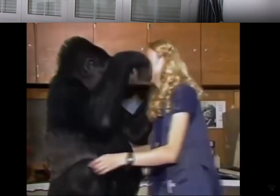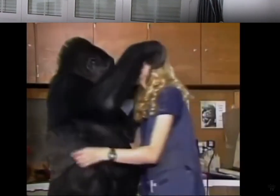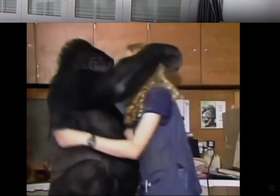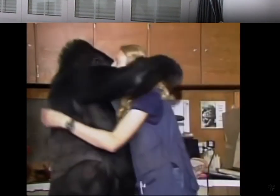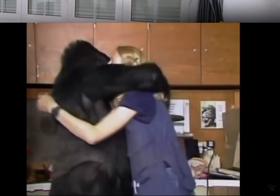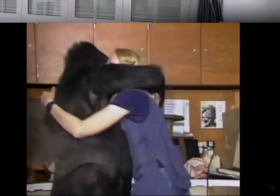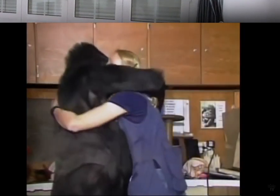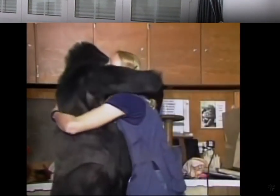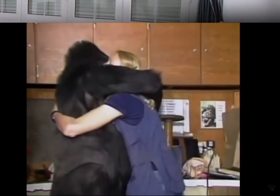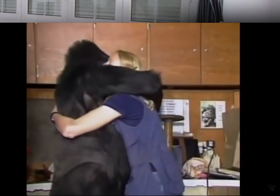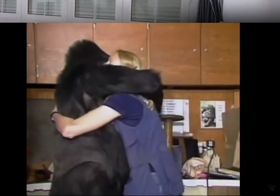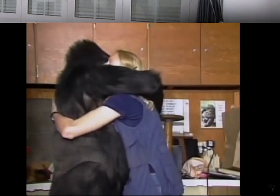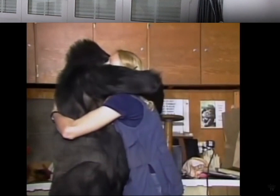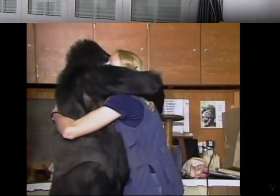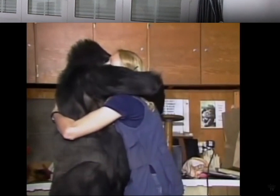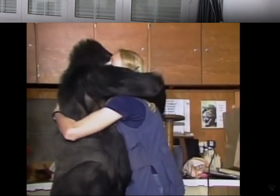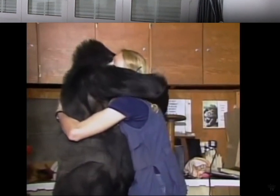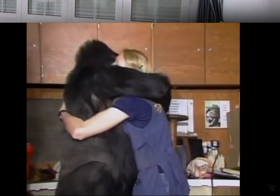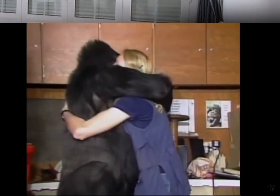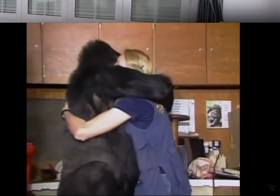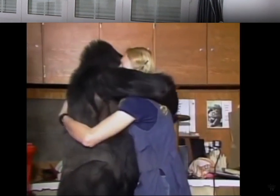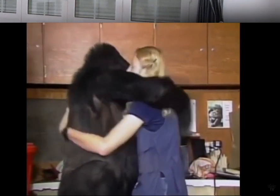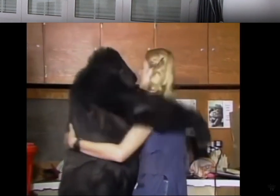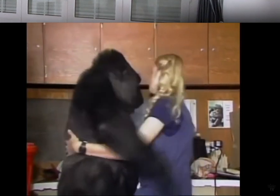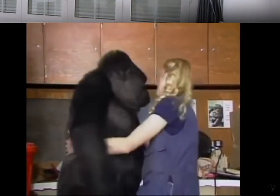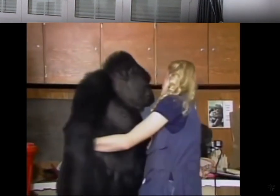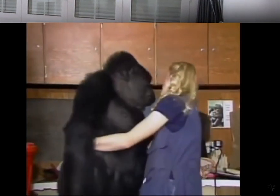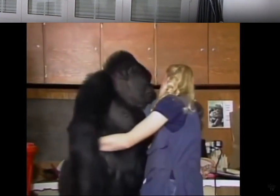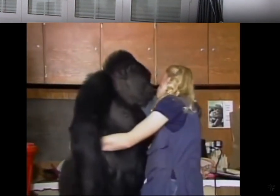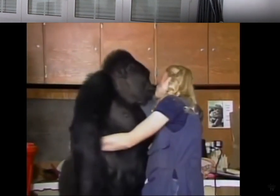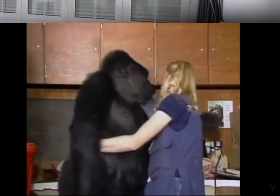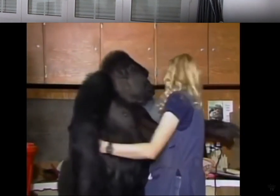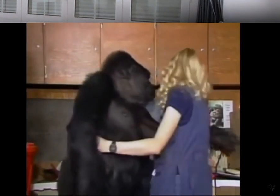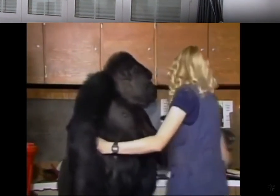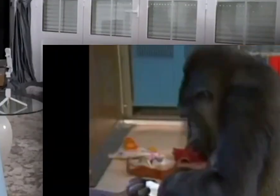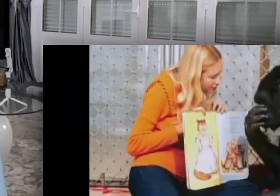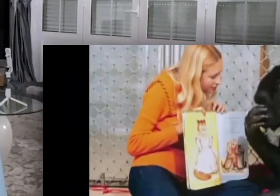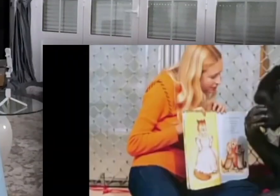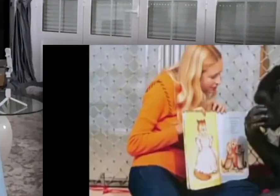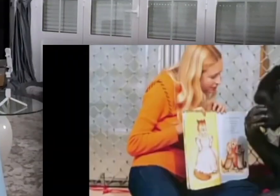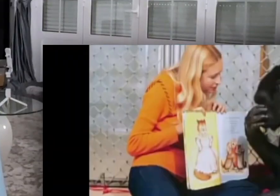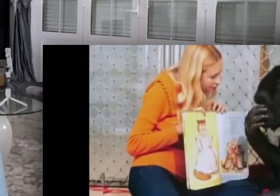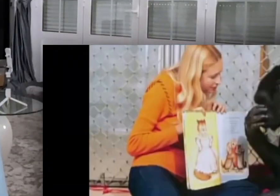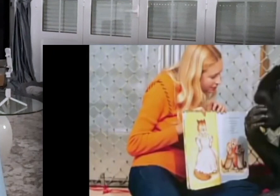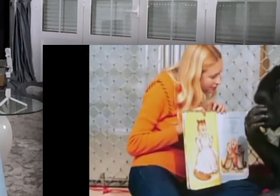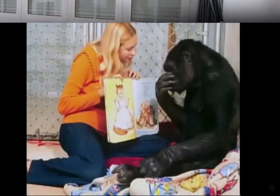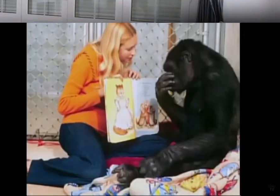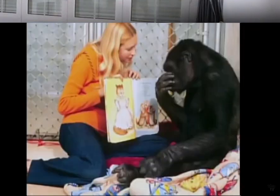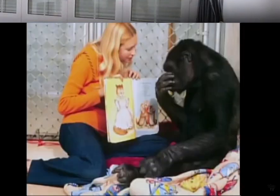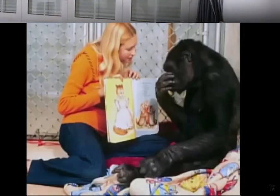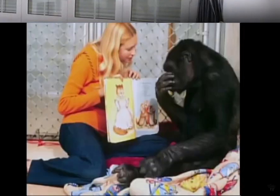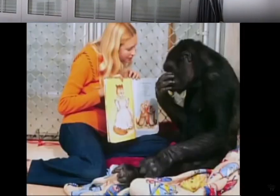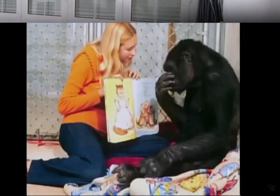Coco love. Oh, all right. We'll make up. I give you a kiss. One of her favorite books is The